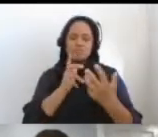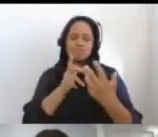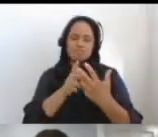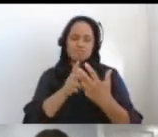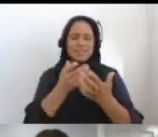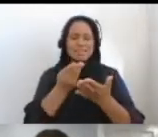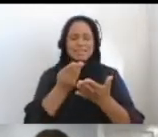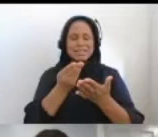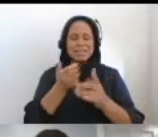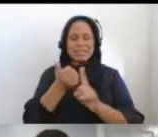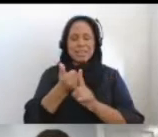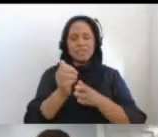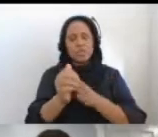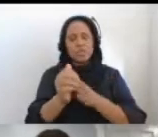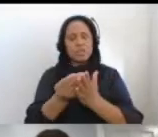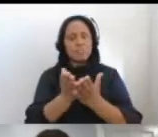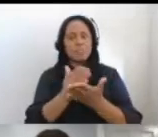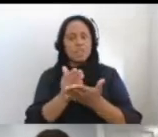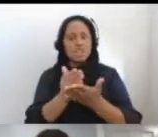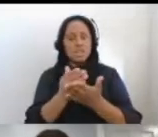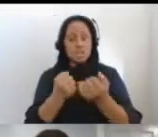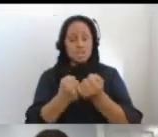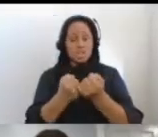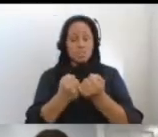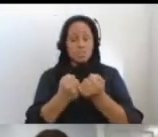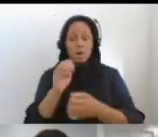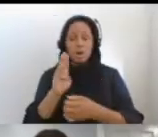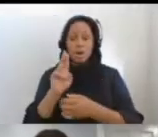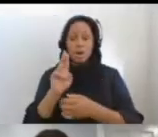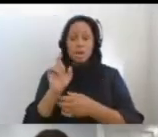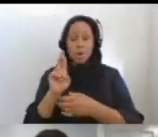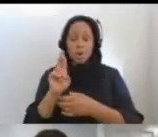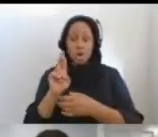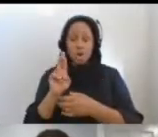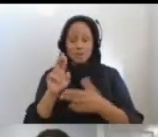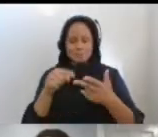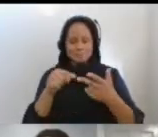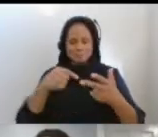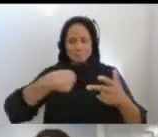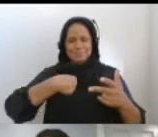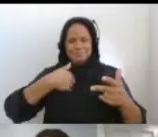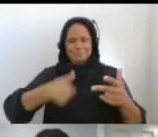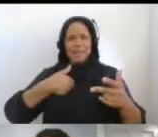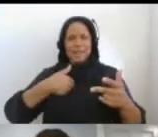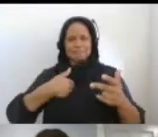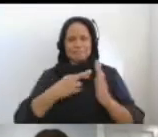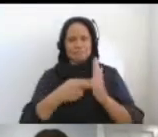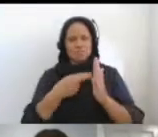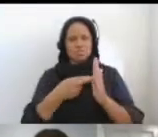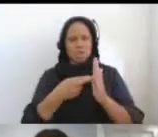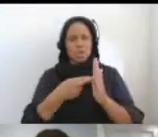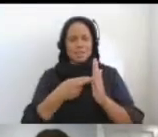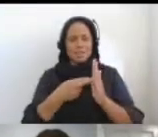budget. The support broker is actually the role that I play, and that is the